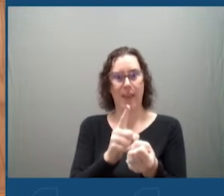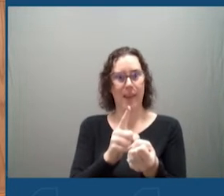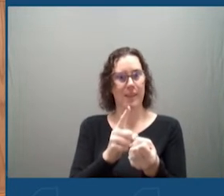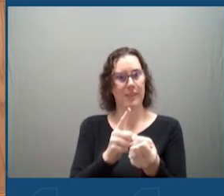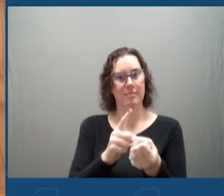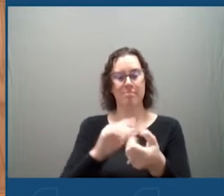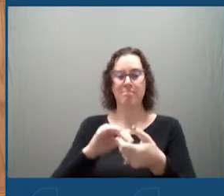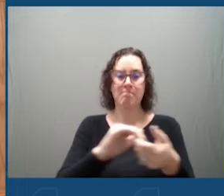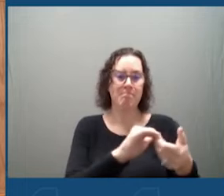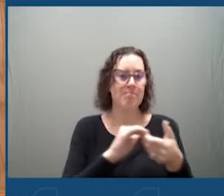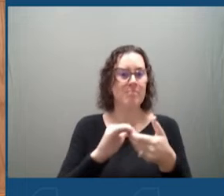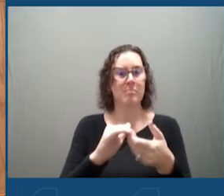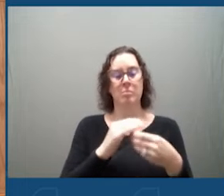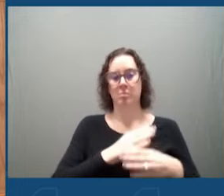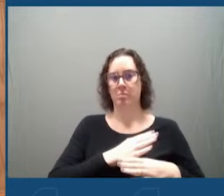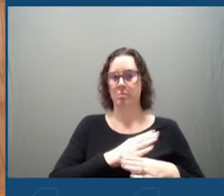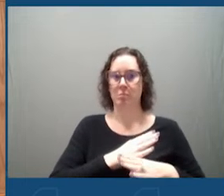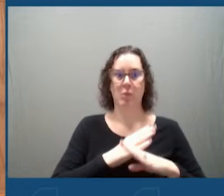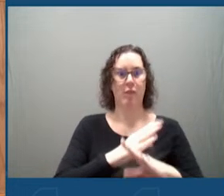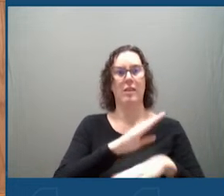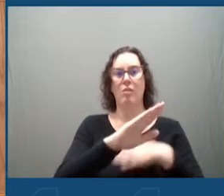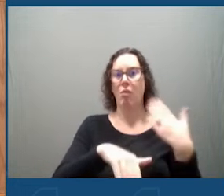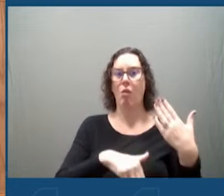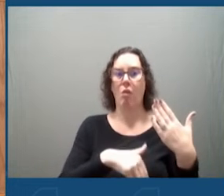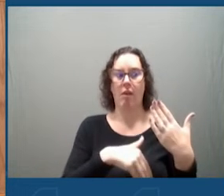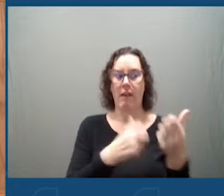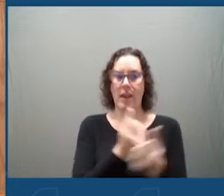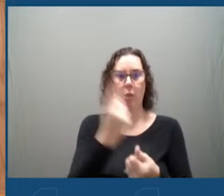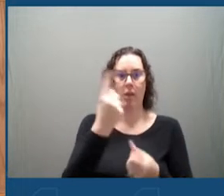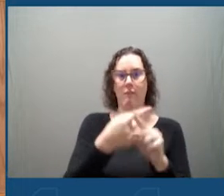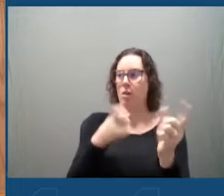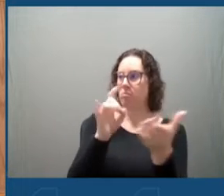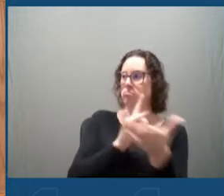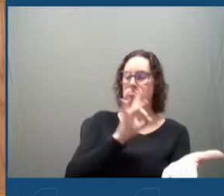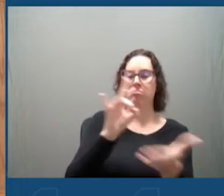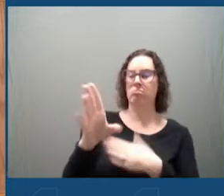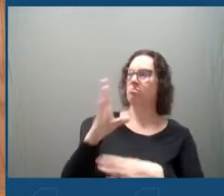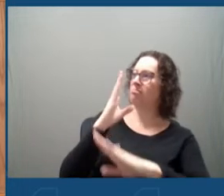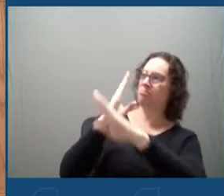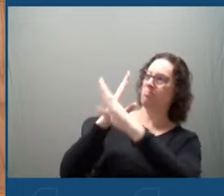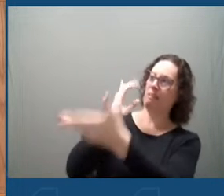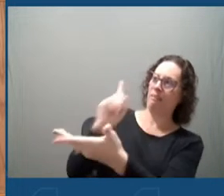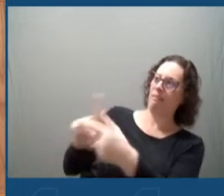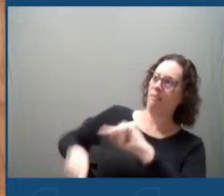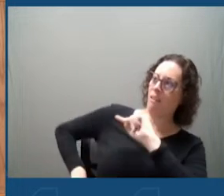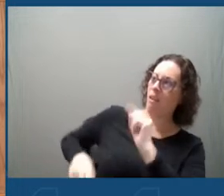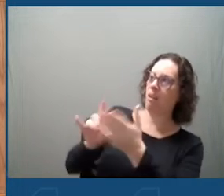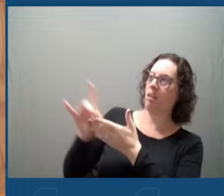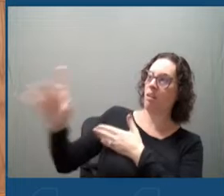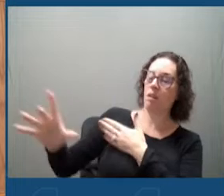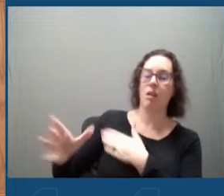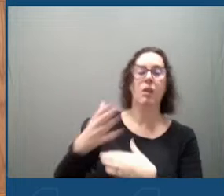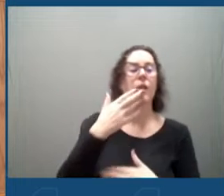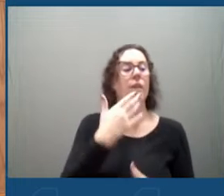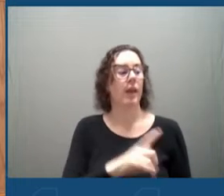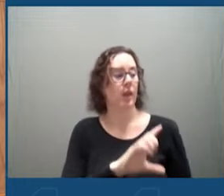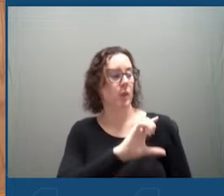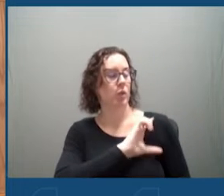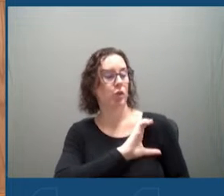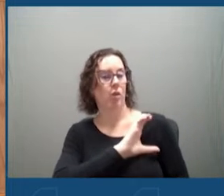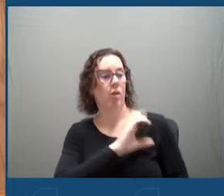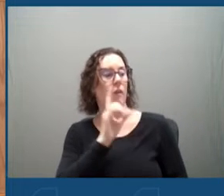home and prevented anyone from removing her. And I want to thank them. And I also want to thank the sheriff for cooperating with my office, as well